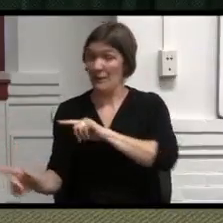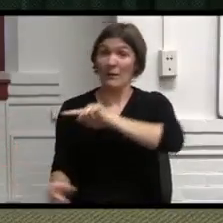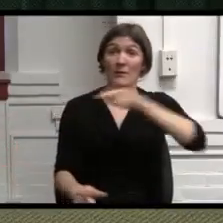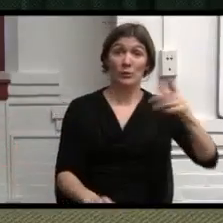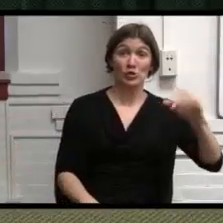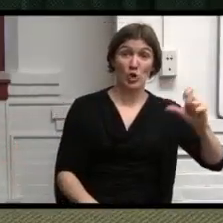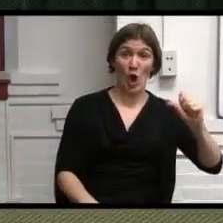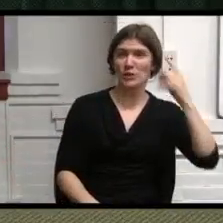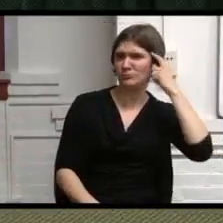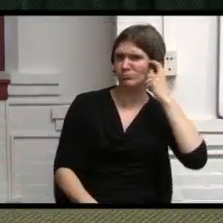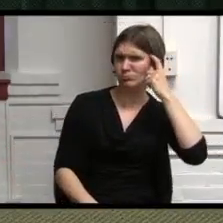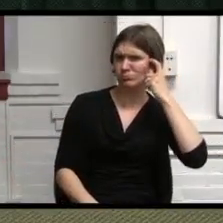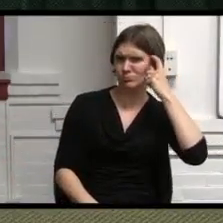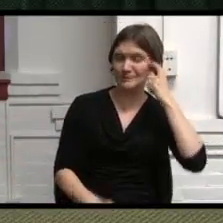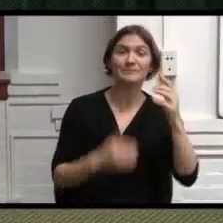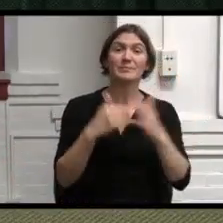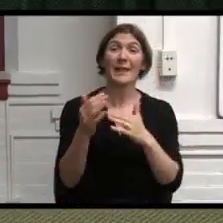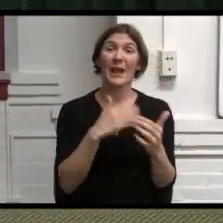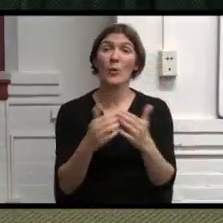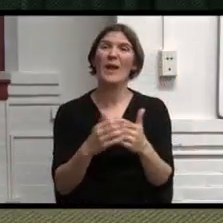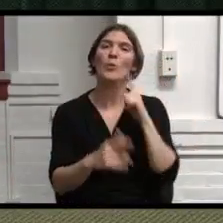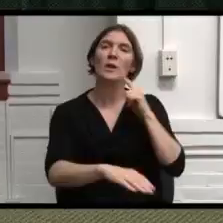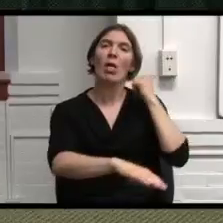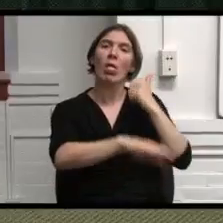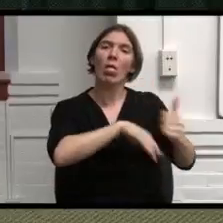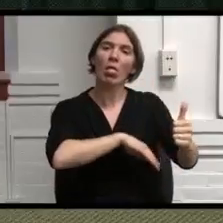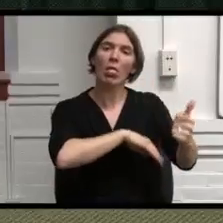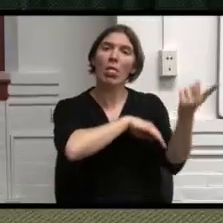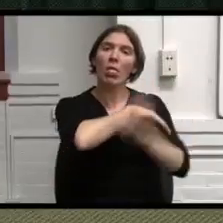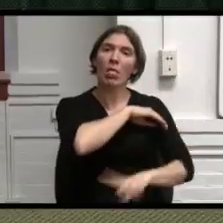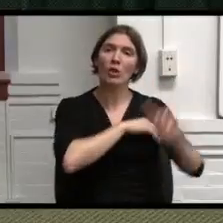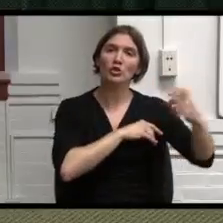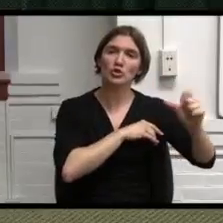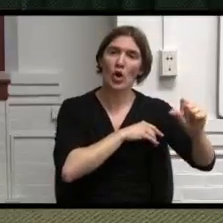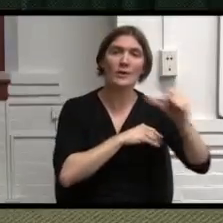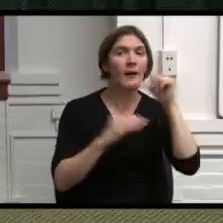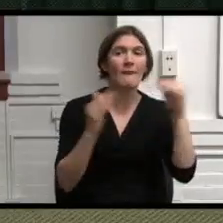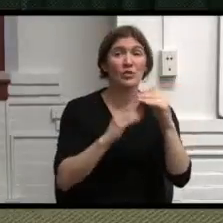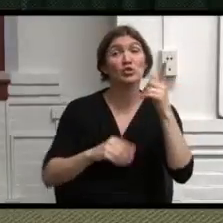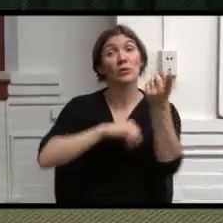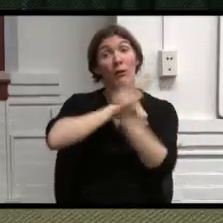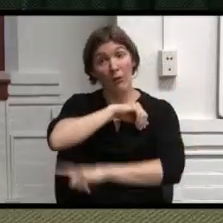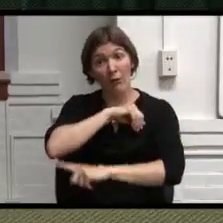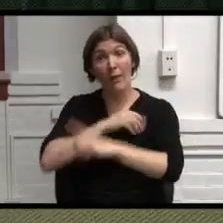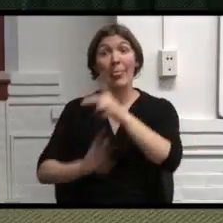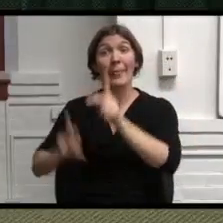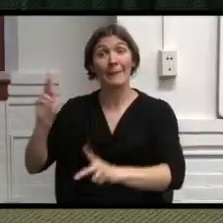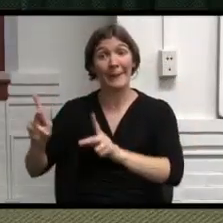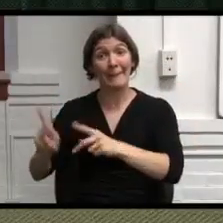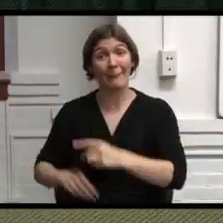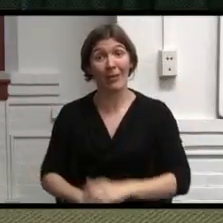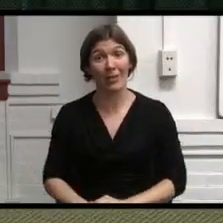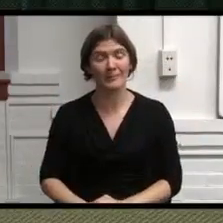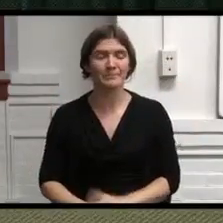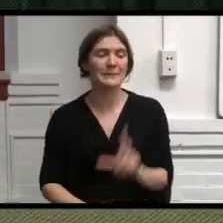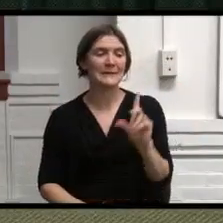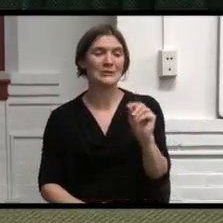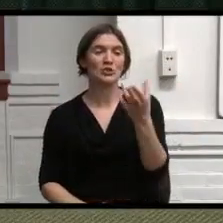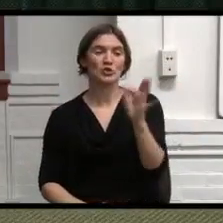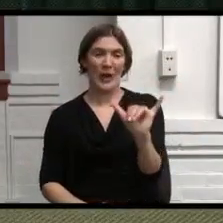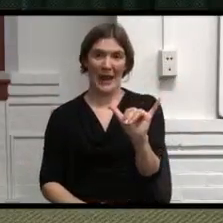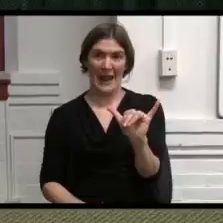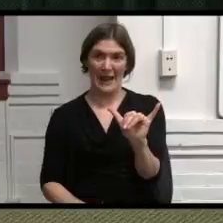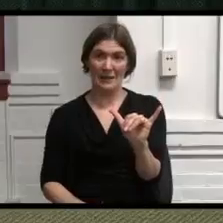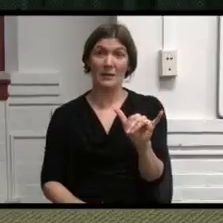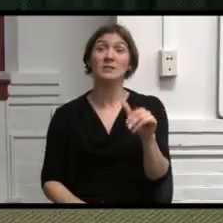entity Yeah. is Is being punished. is being punished. Big house. Yes, Dick. So if we